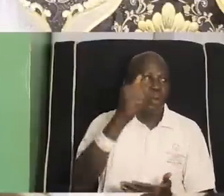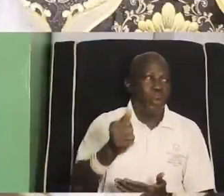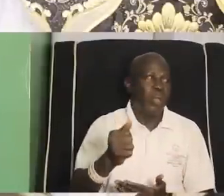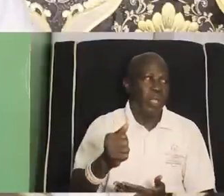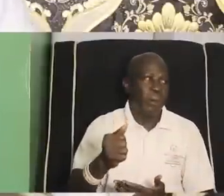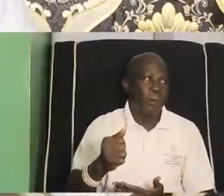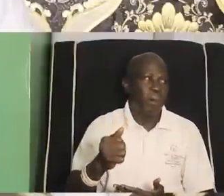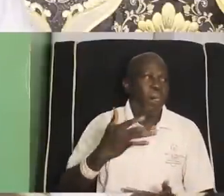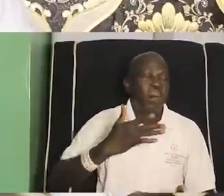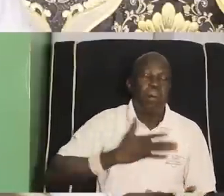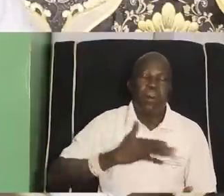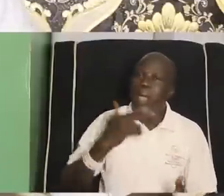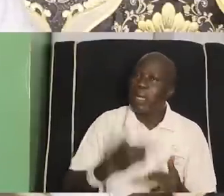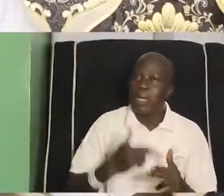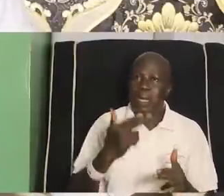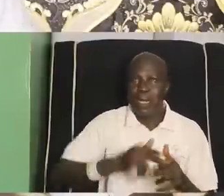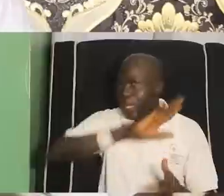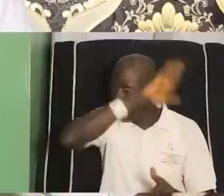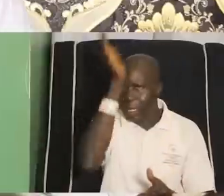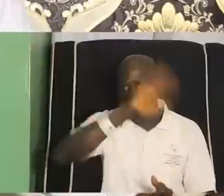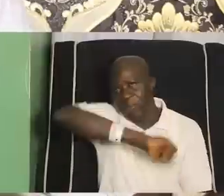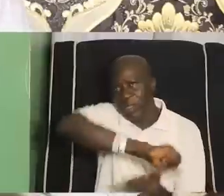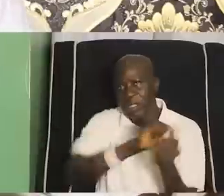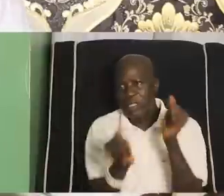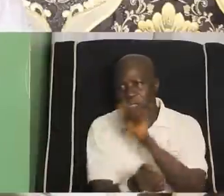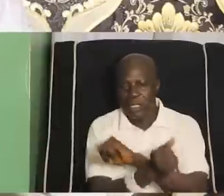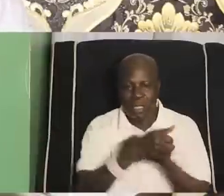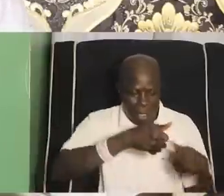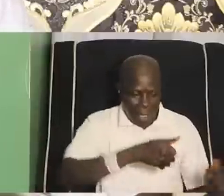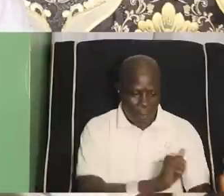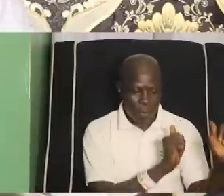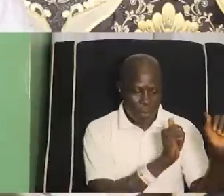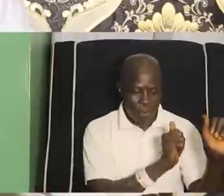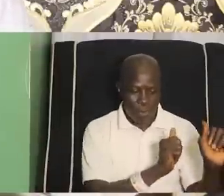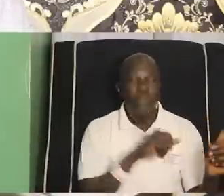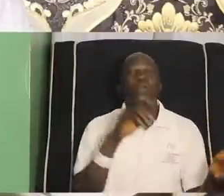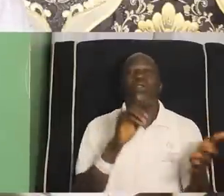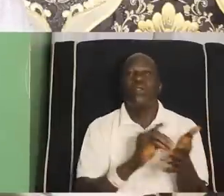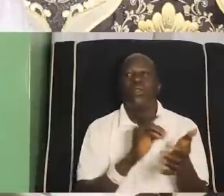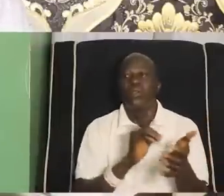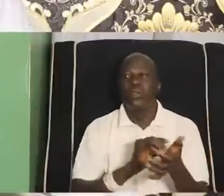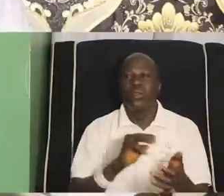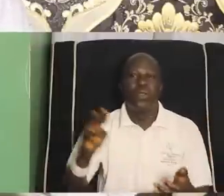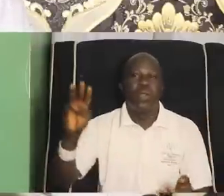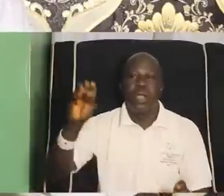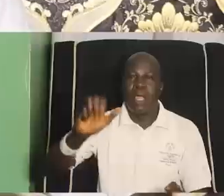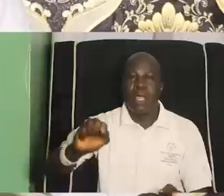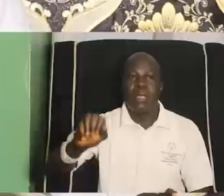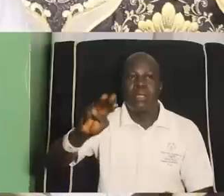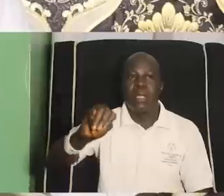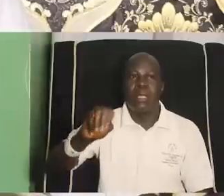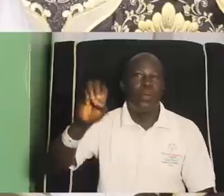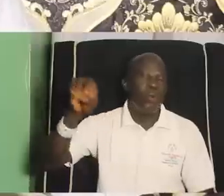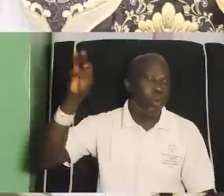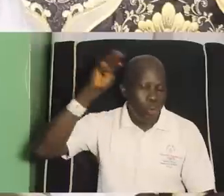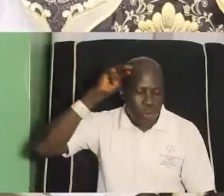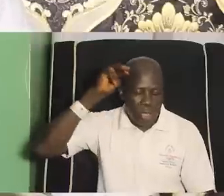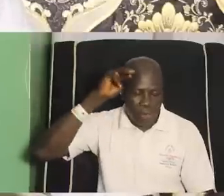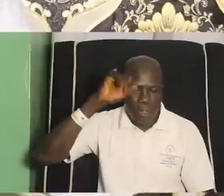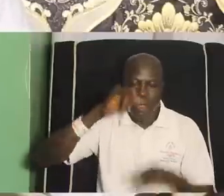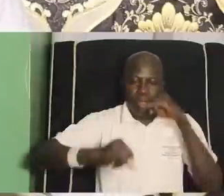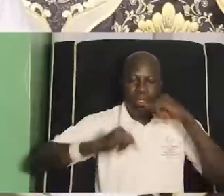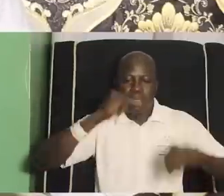In Jesus' name alone, my name never changed. Apostle, he's the apostle. Dr. SMO Mustafa